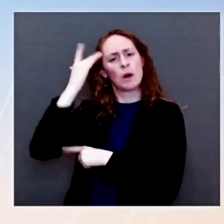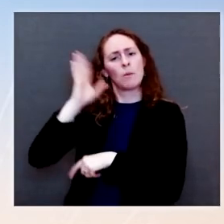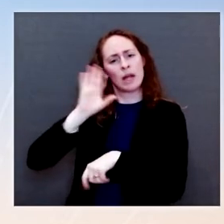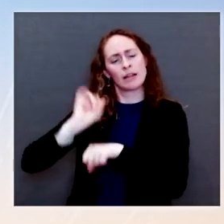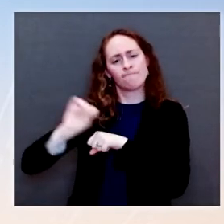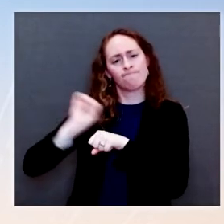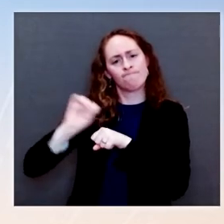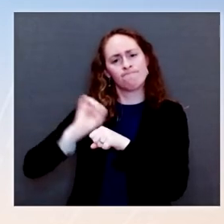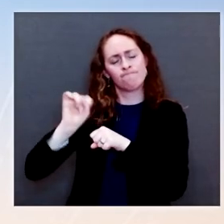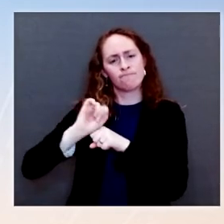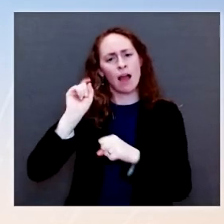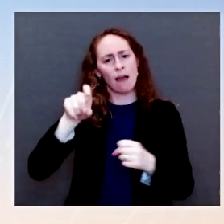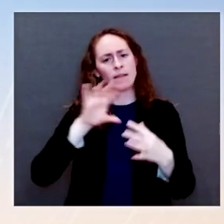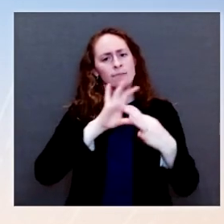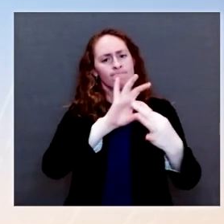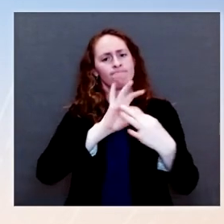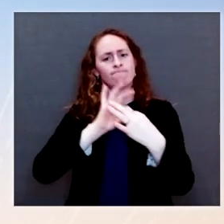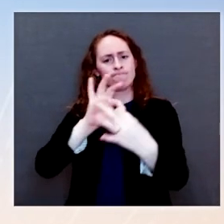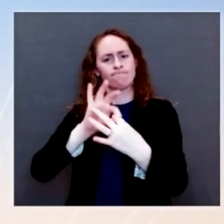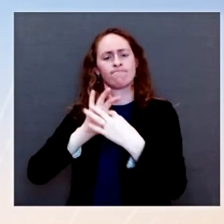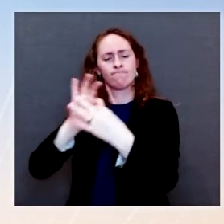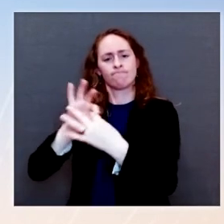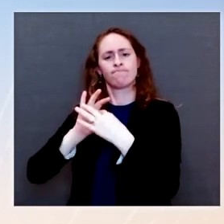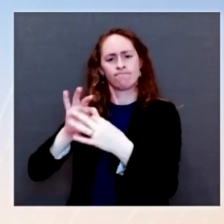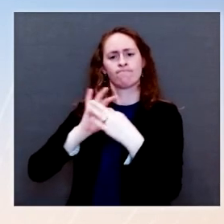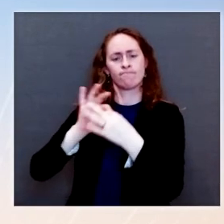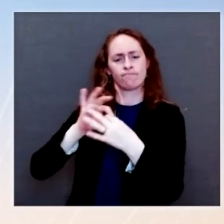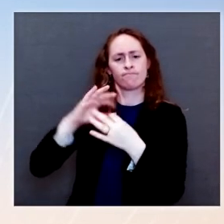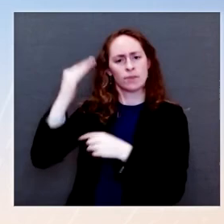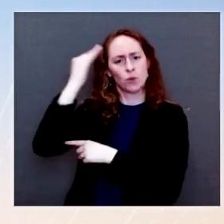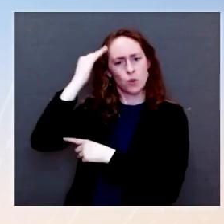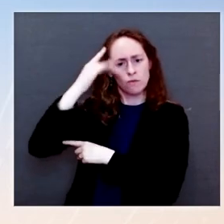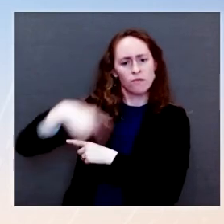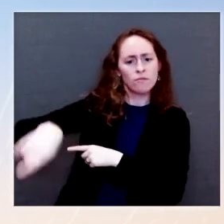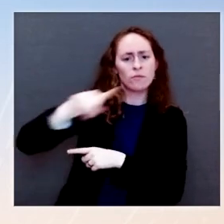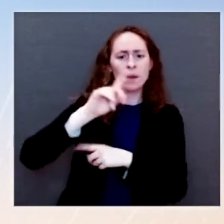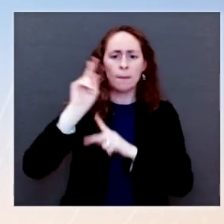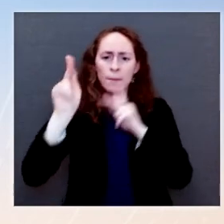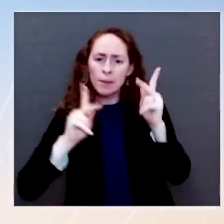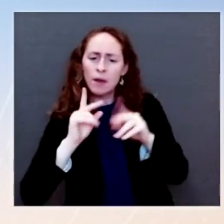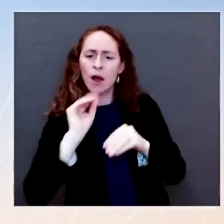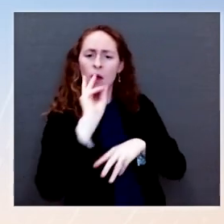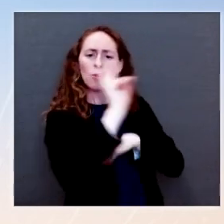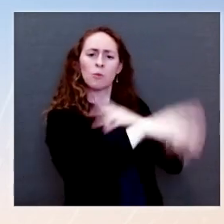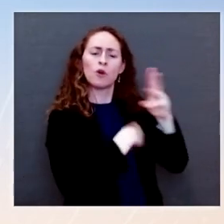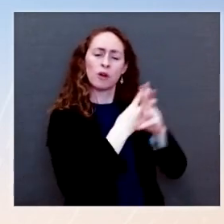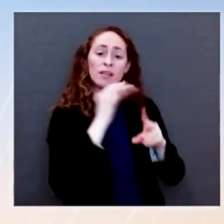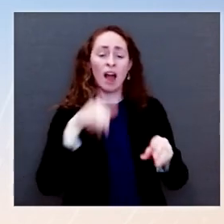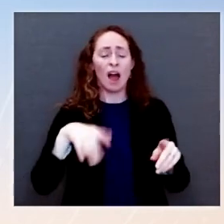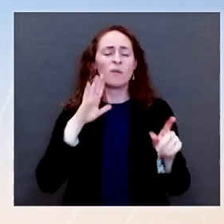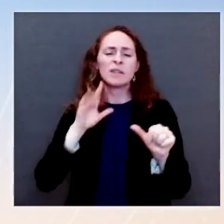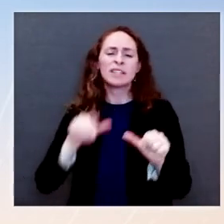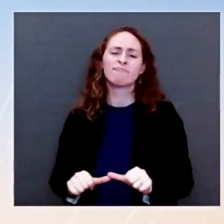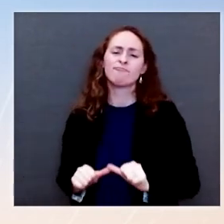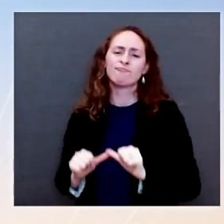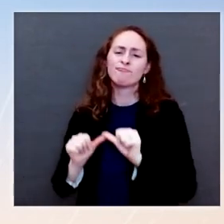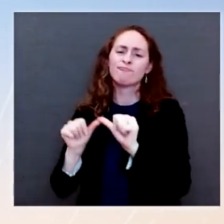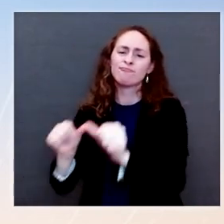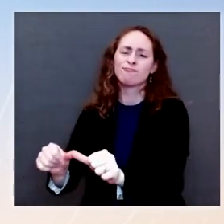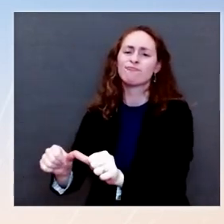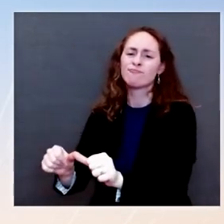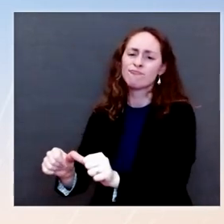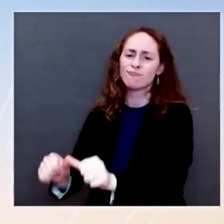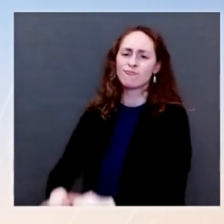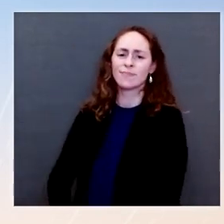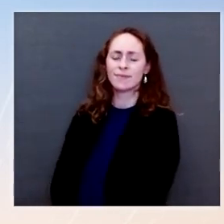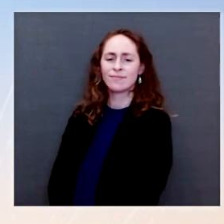does the president think that Democrats can pass into law before the end of his first year in office? Before the end of his first year in office. So